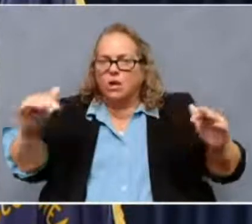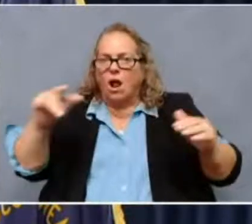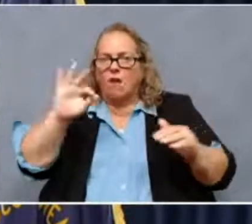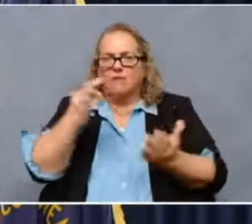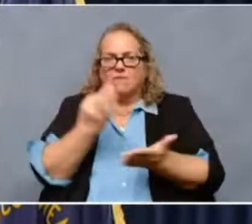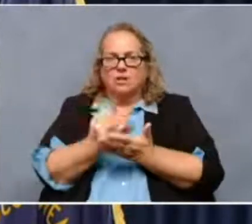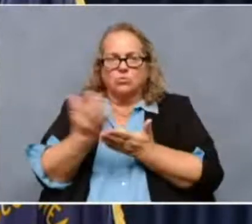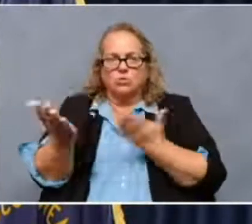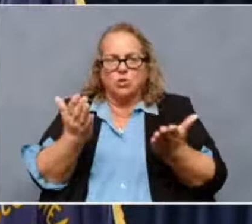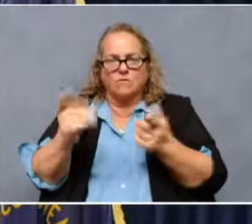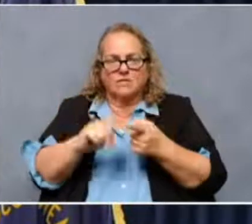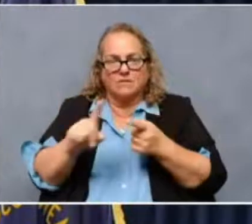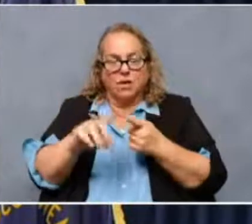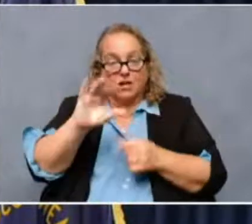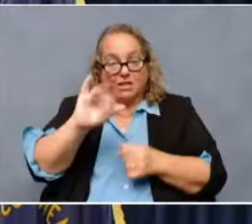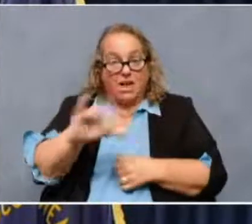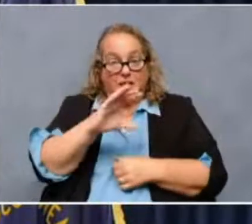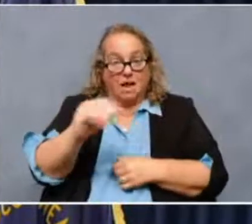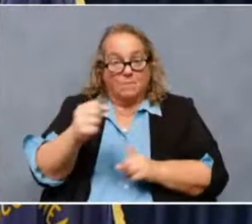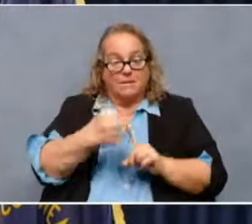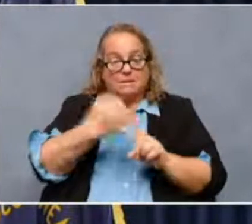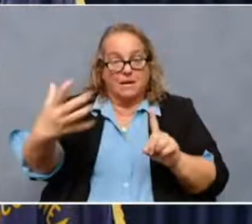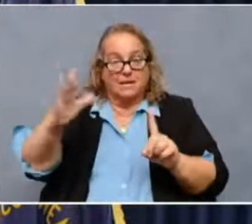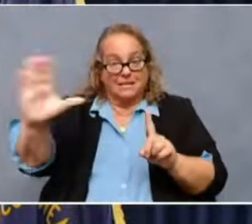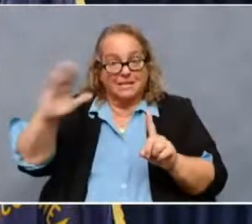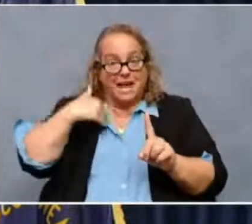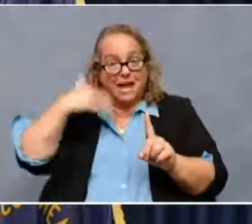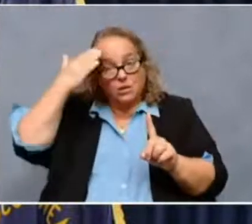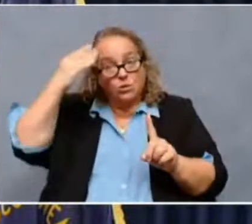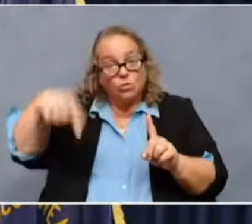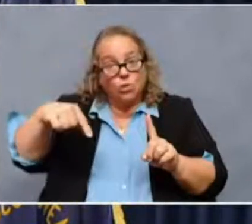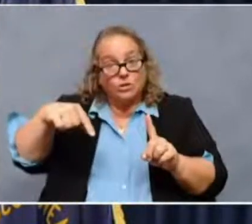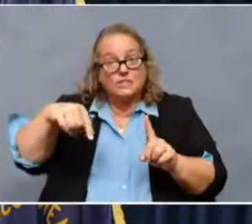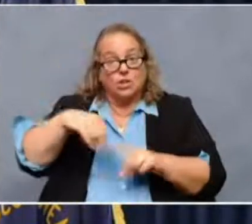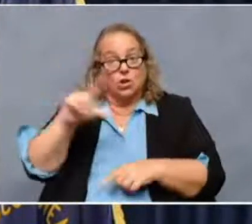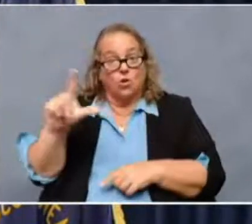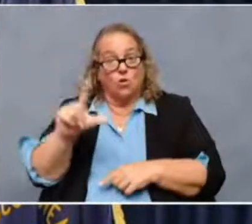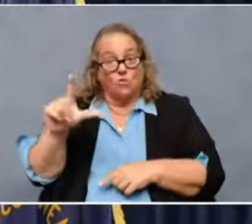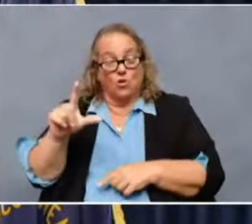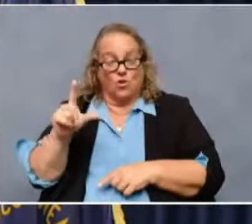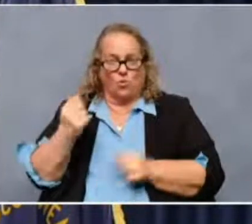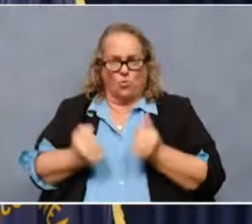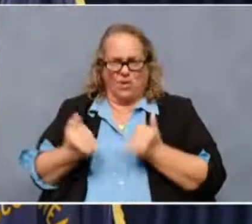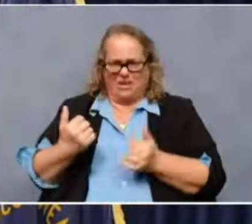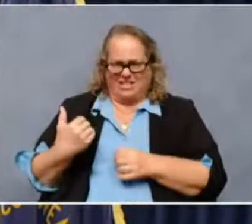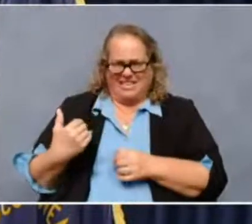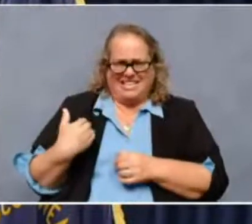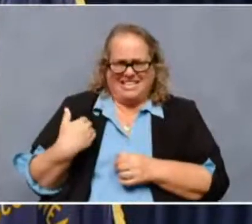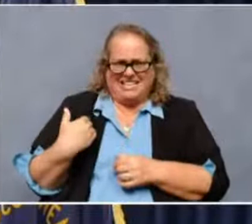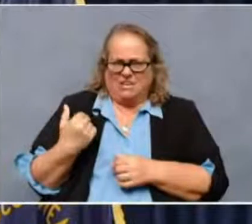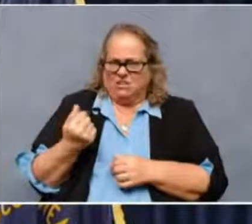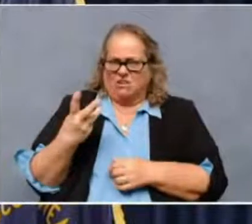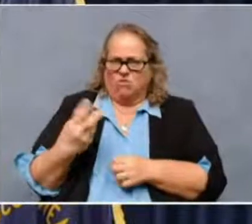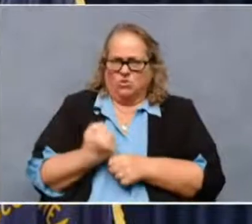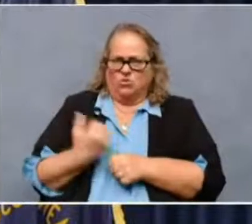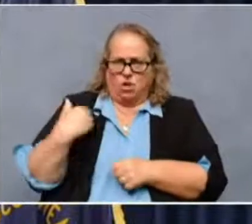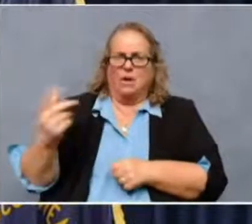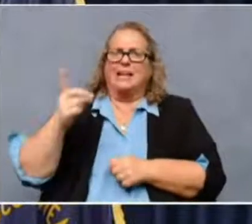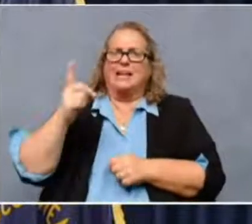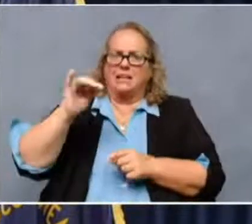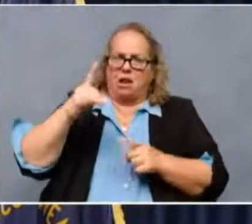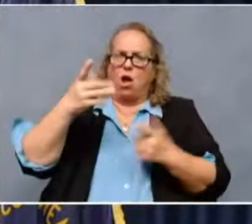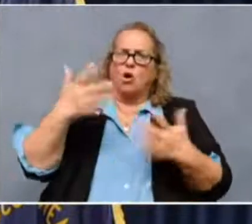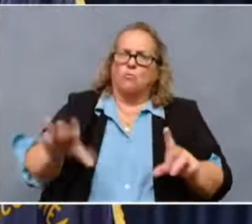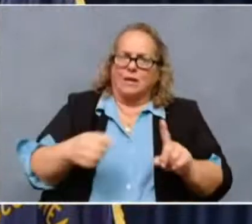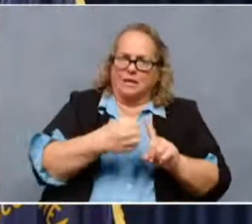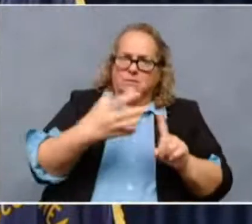company is expanding its headquarters in Louisville, which I believe it expanded not that many years ago already once, and they